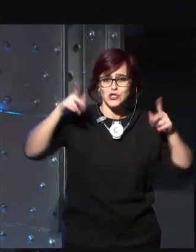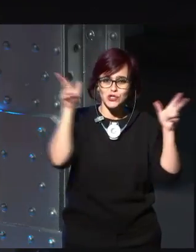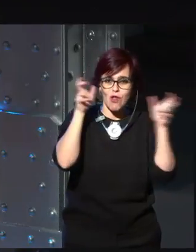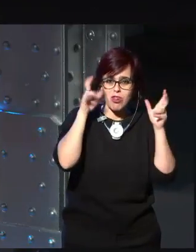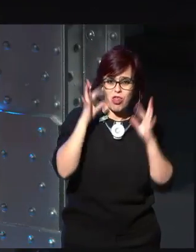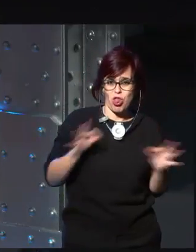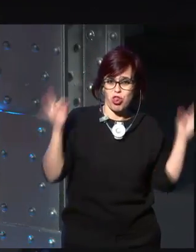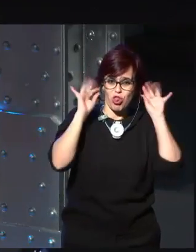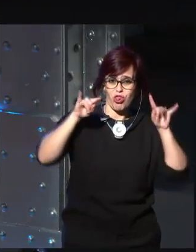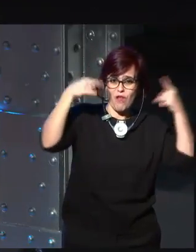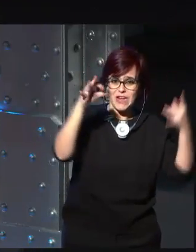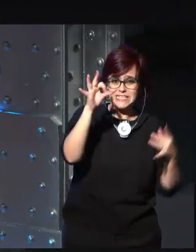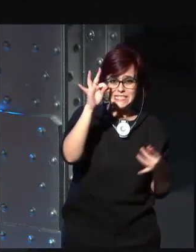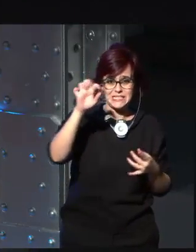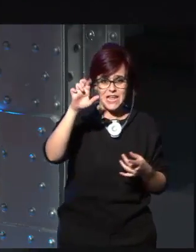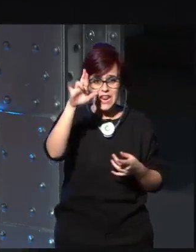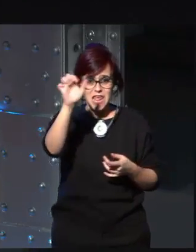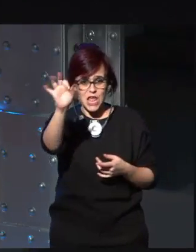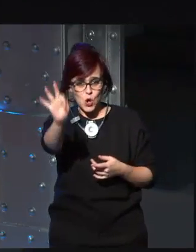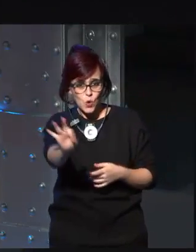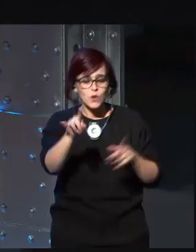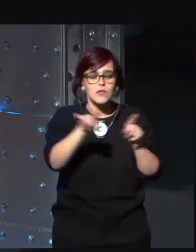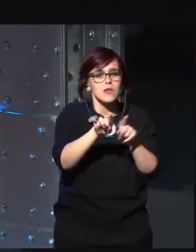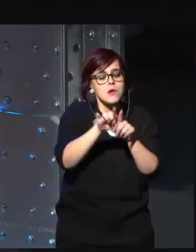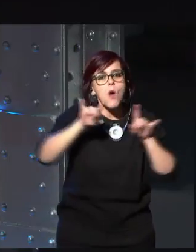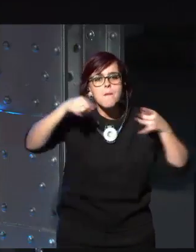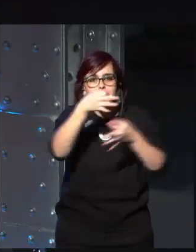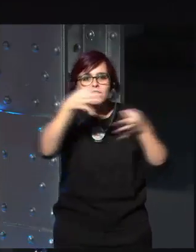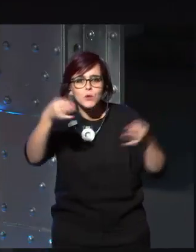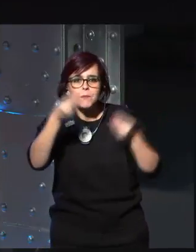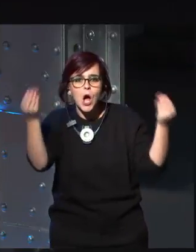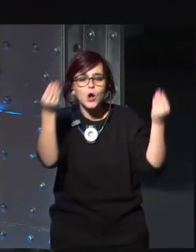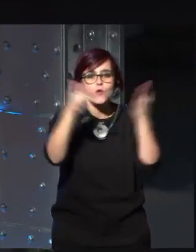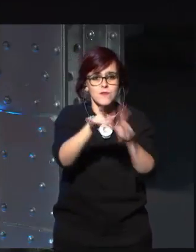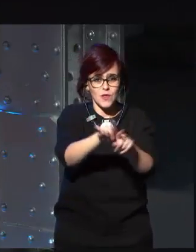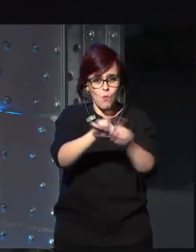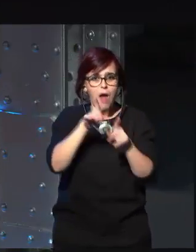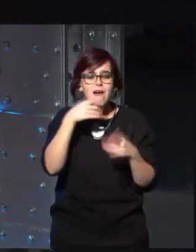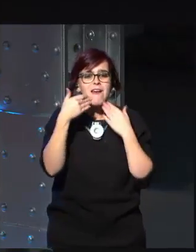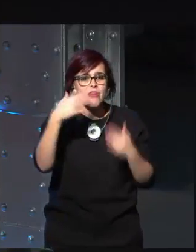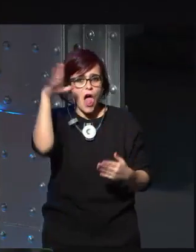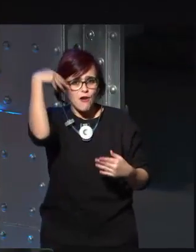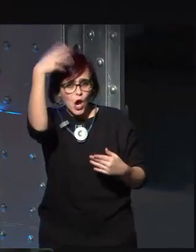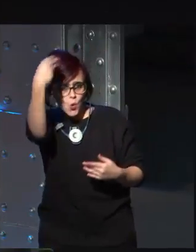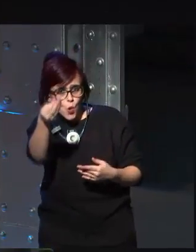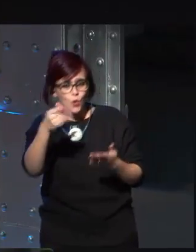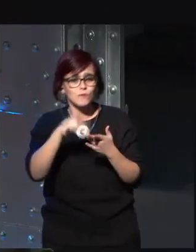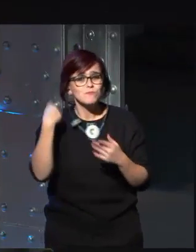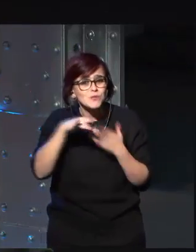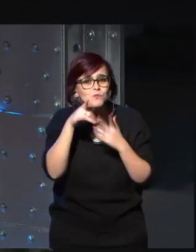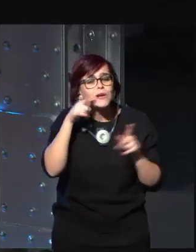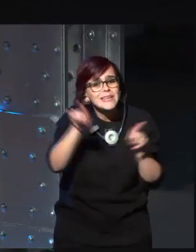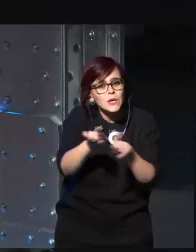was rising up with this new music called rock and roll, and they were using tape, not at first to cut it up, but to make sounds that were